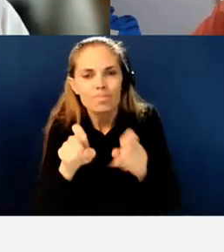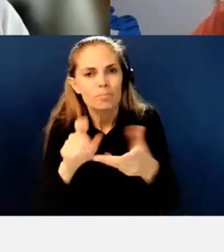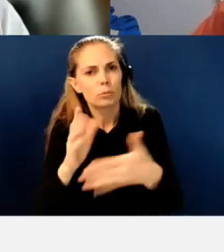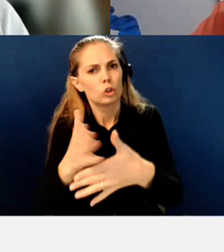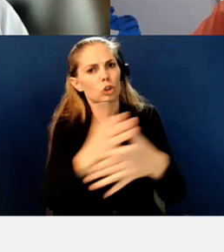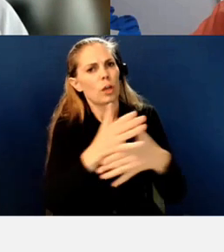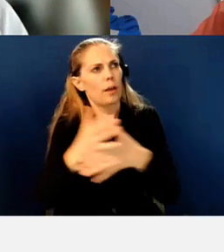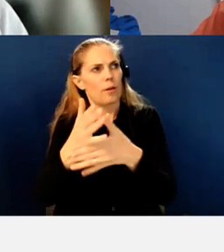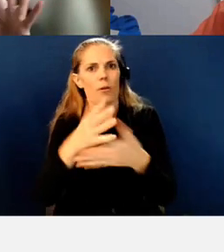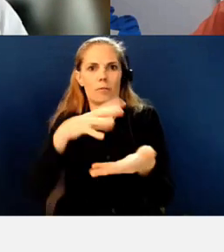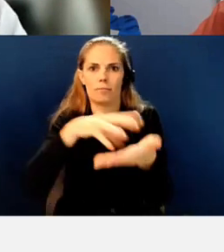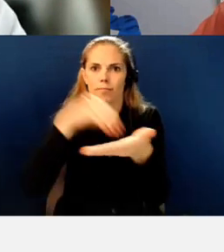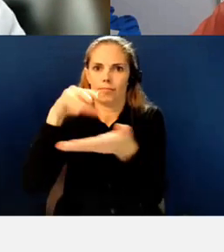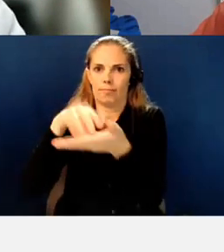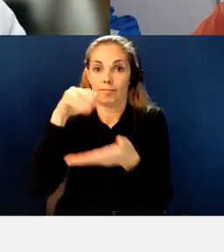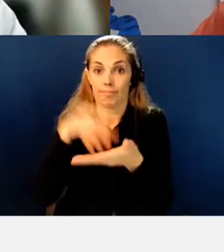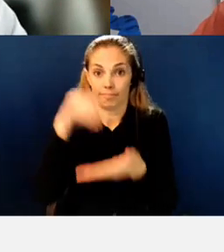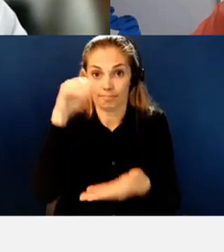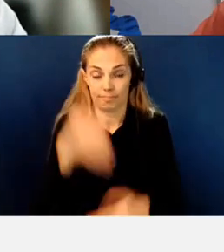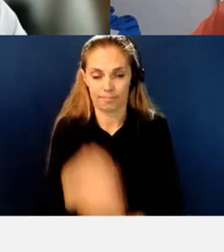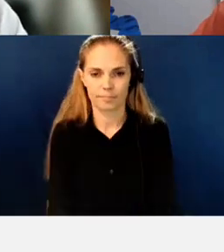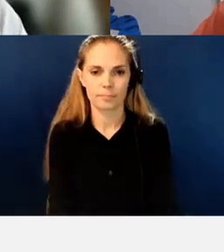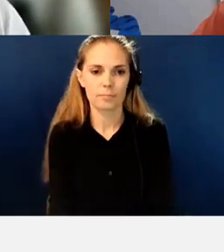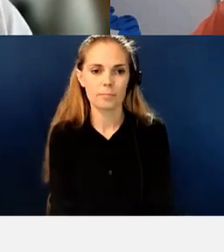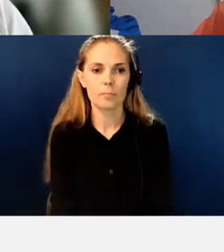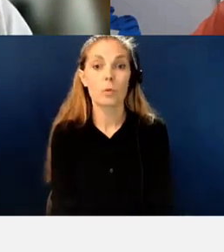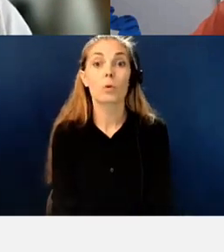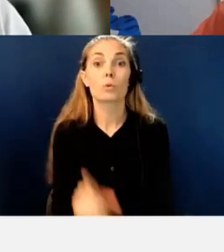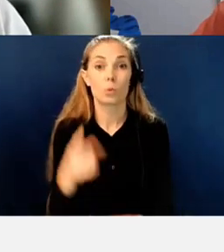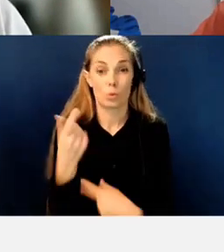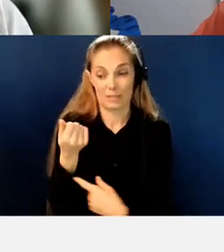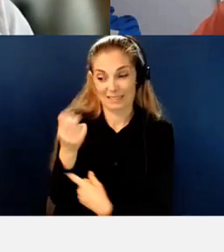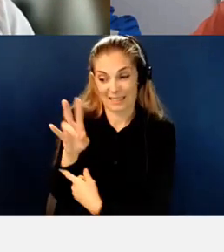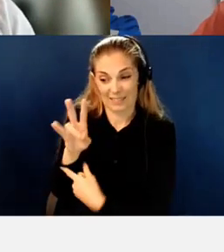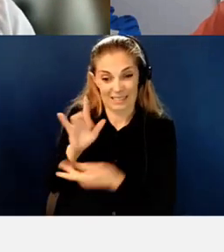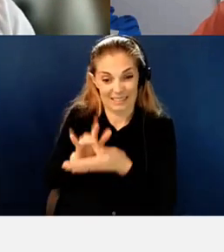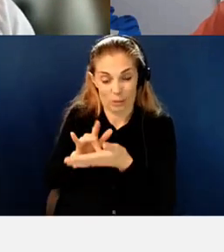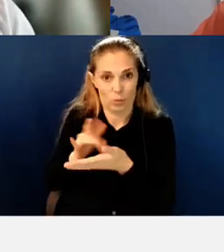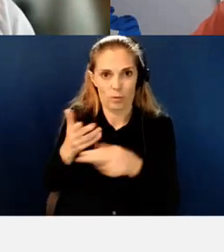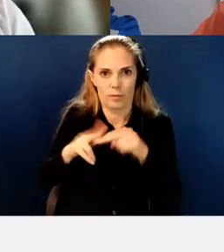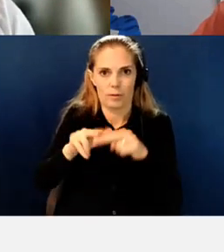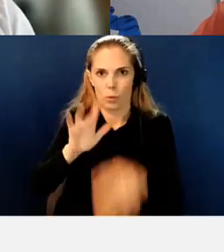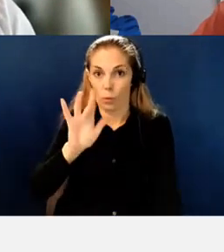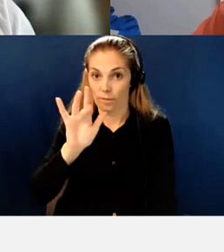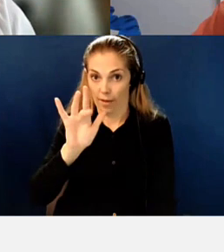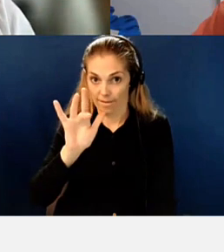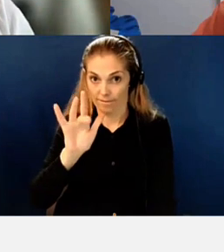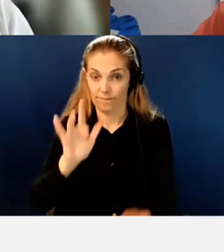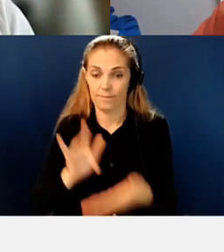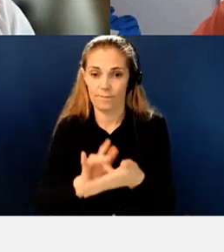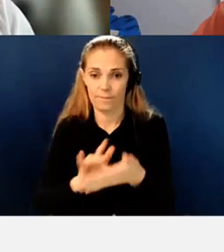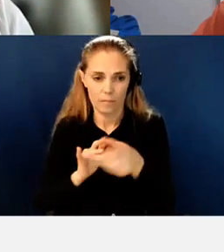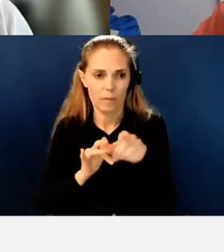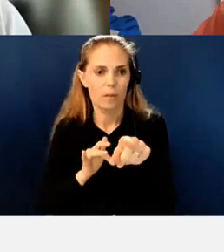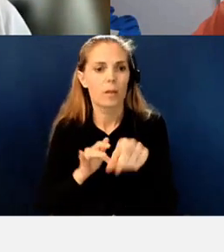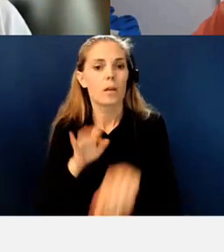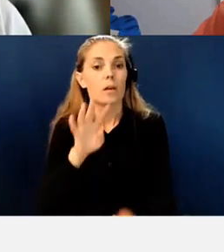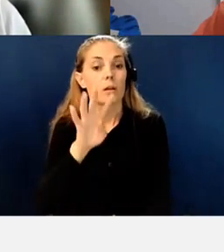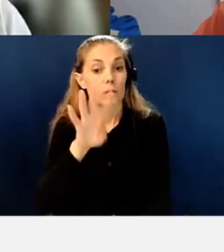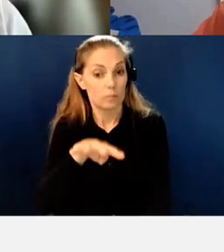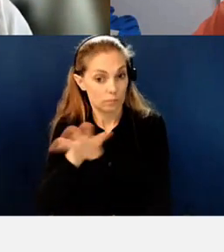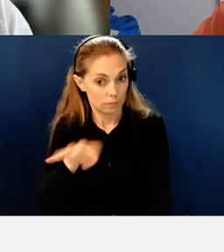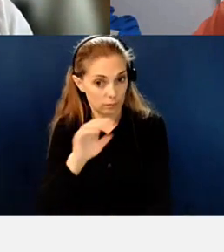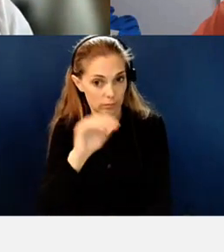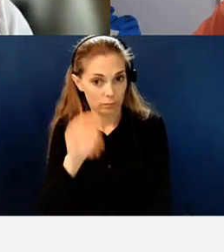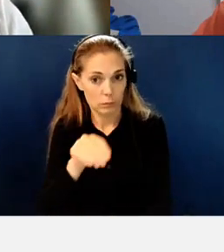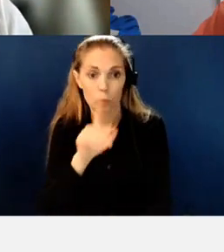well. So 25 participants so far, and I can see 44% are using it, but we do have some of you who are